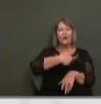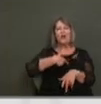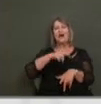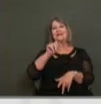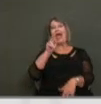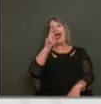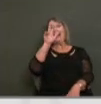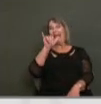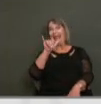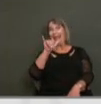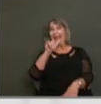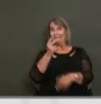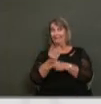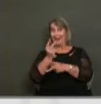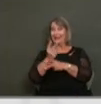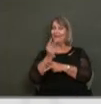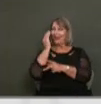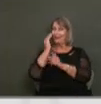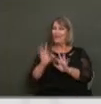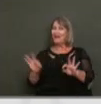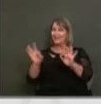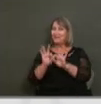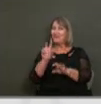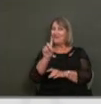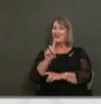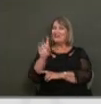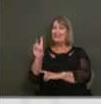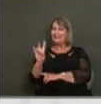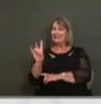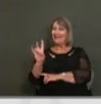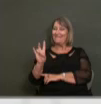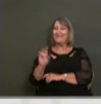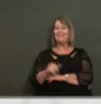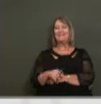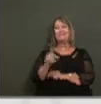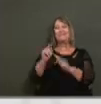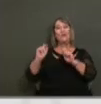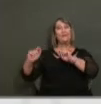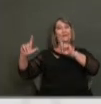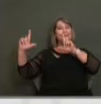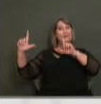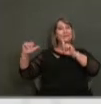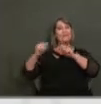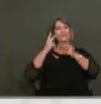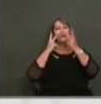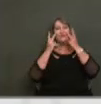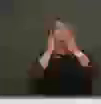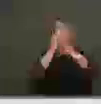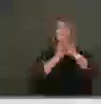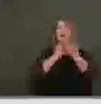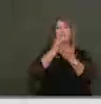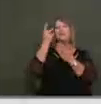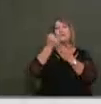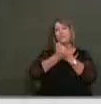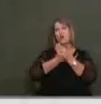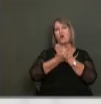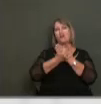for District 7. So on this next slide, you see some of the projects, just a few